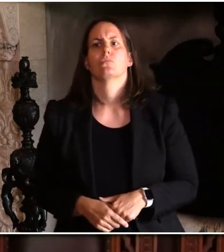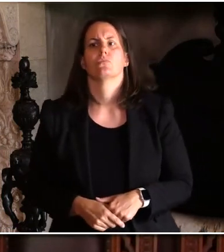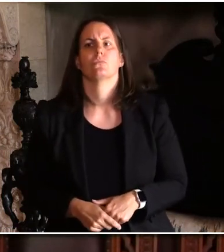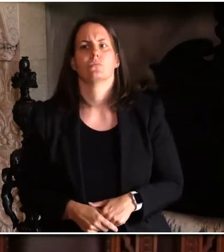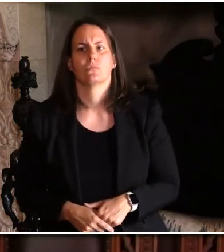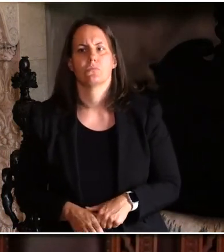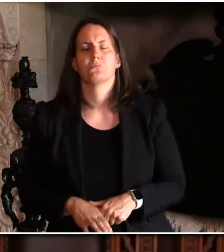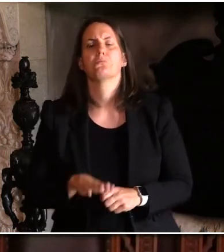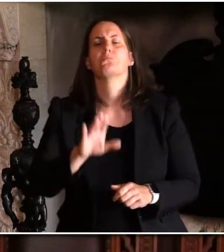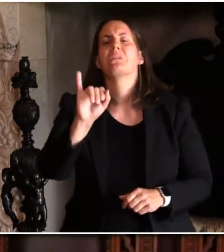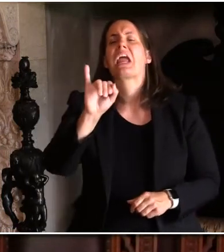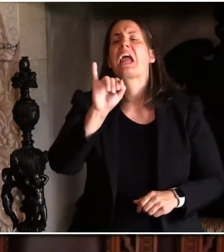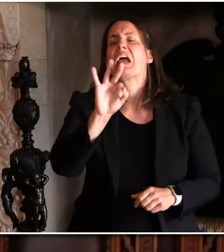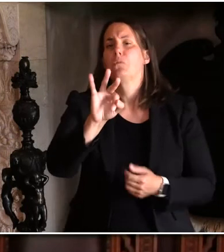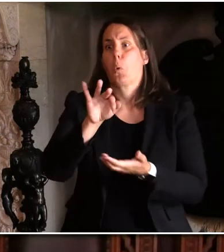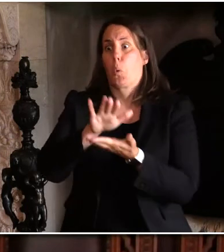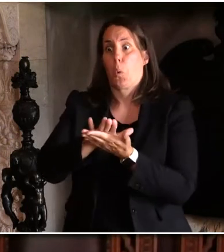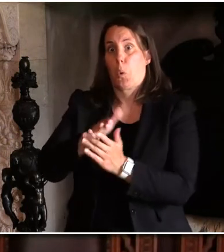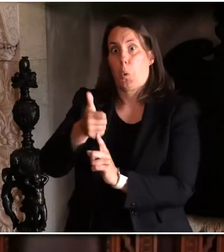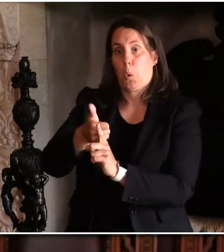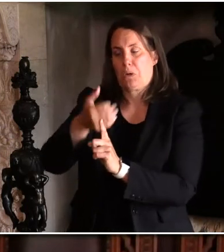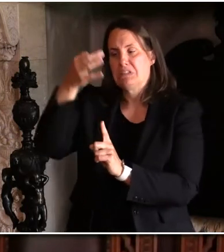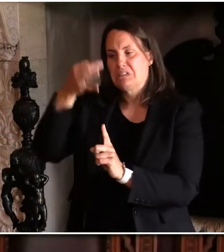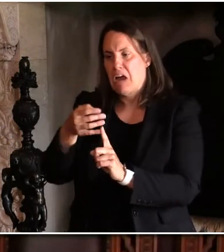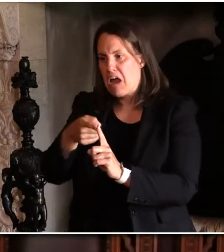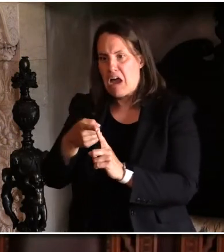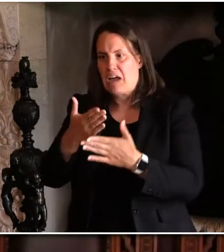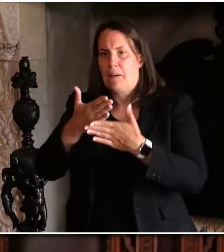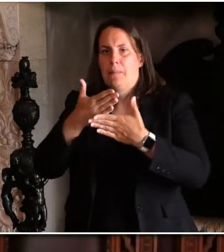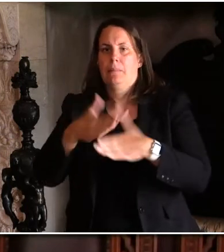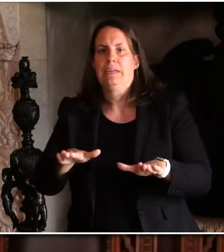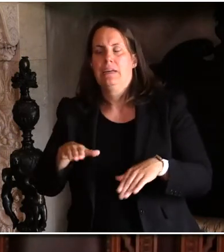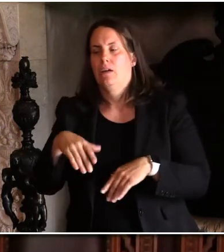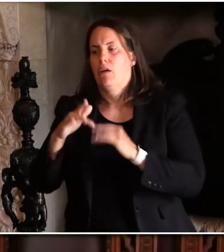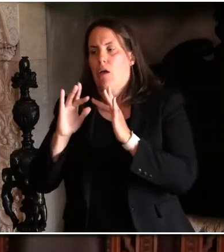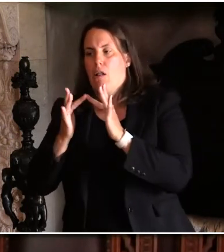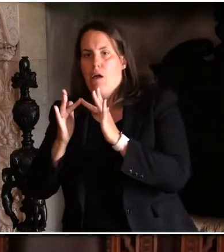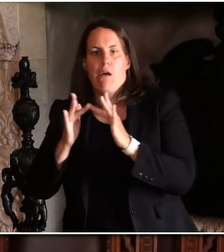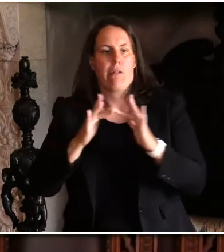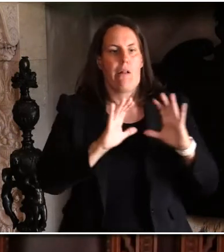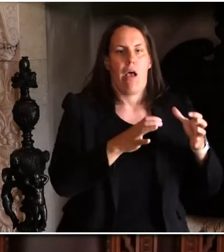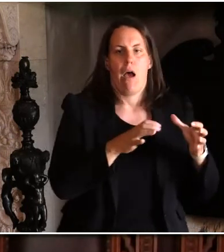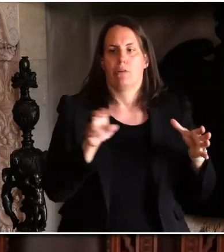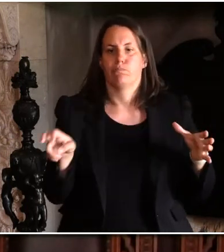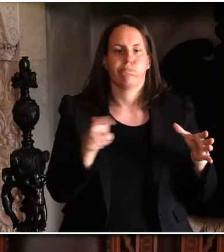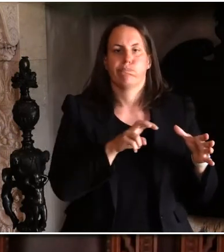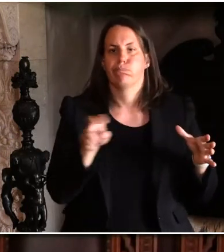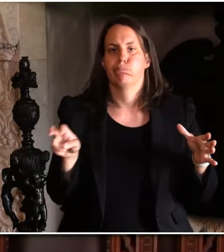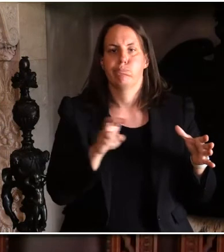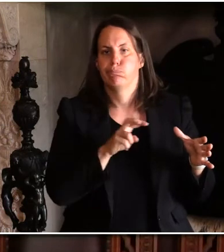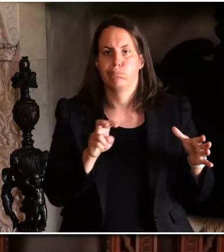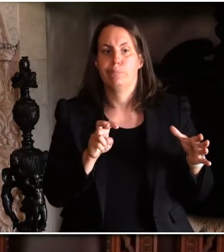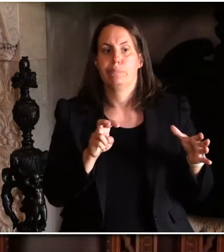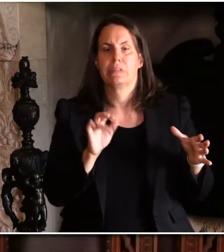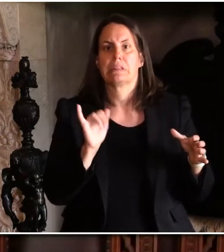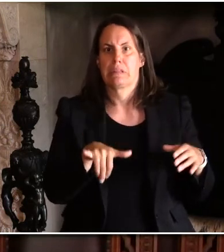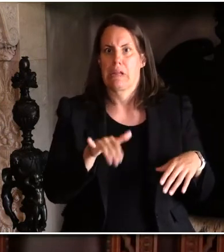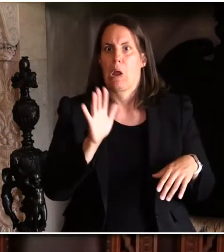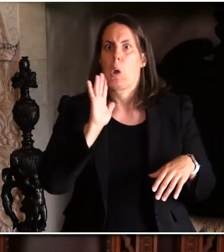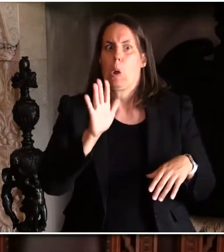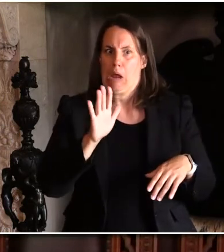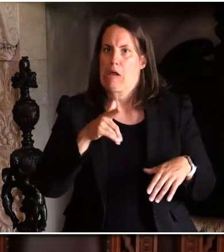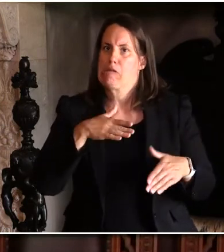different groups of kids going to school one day versus the other, that will cause daycare issues.